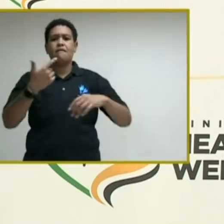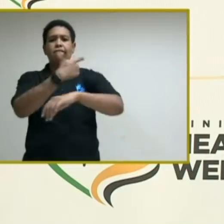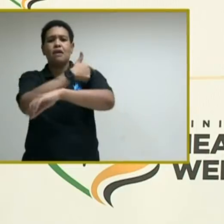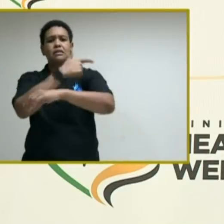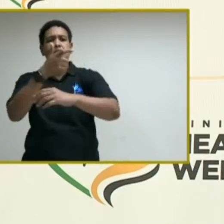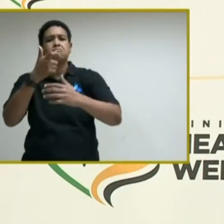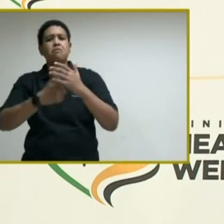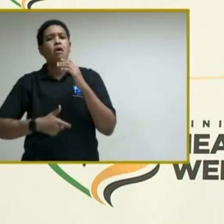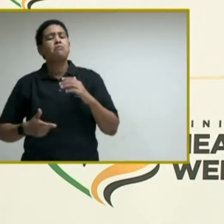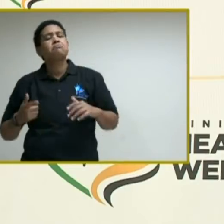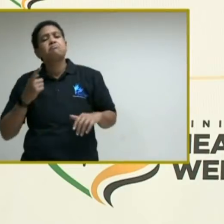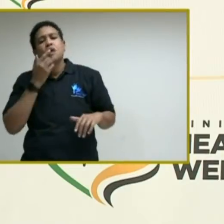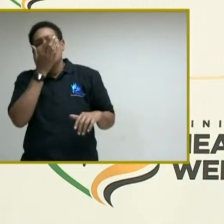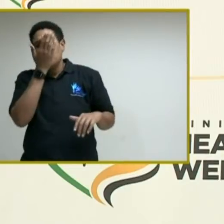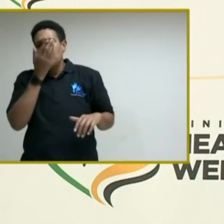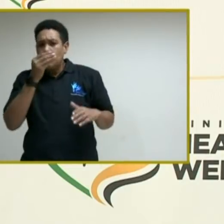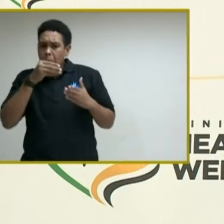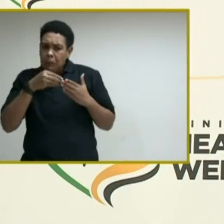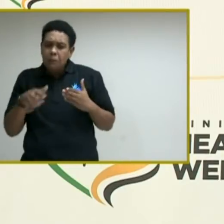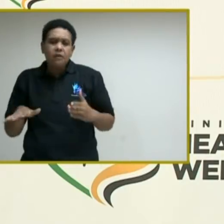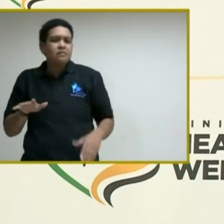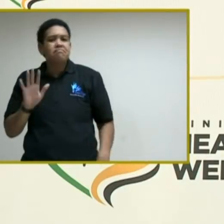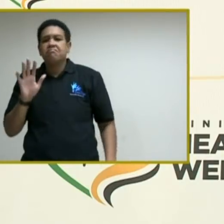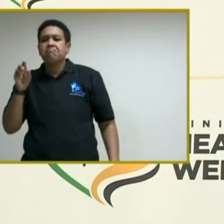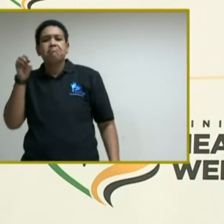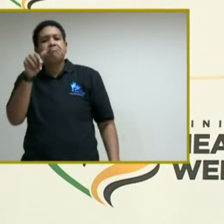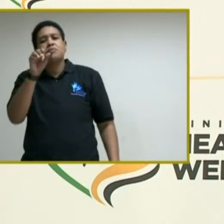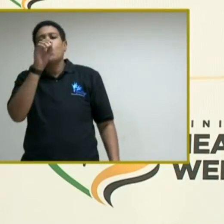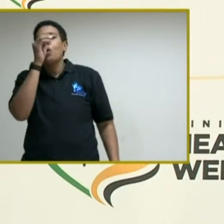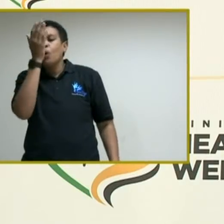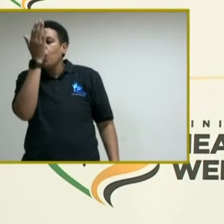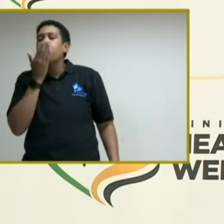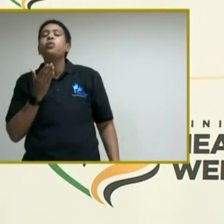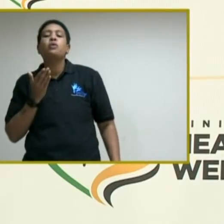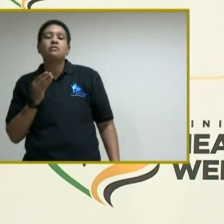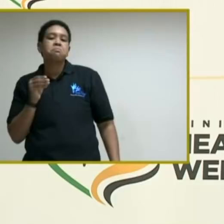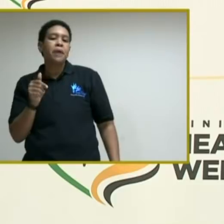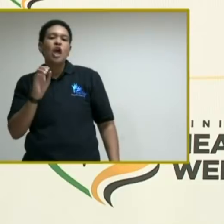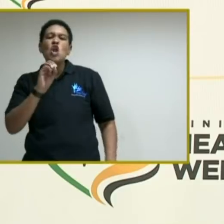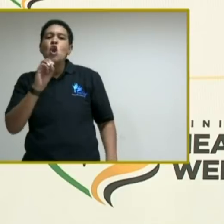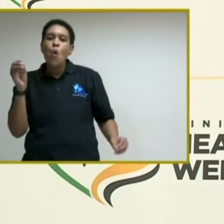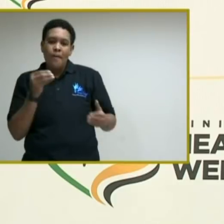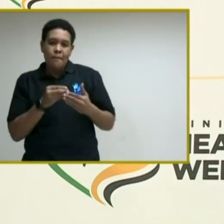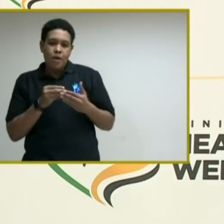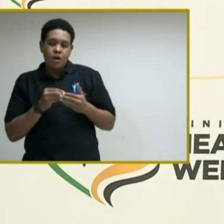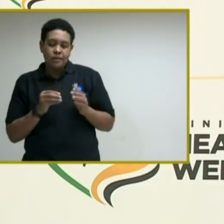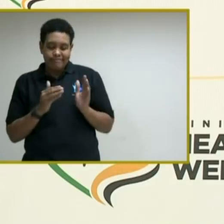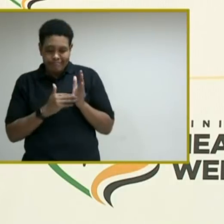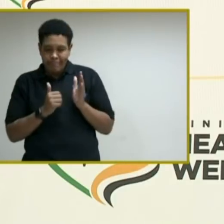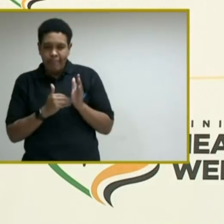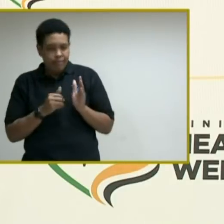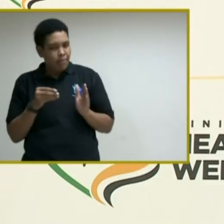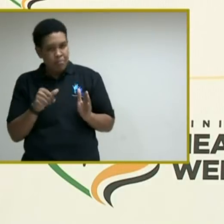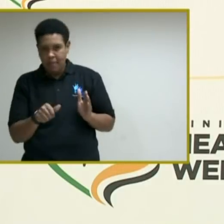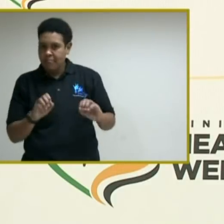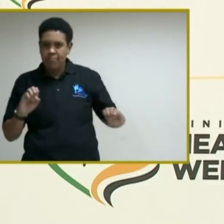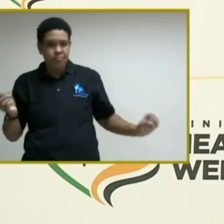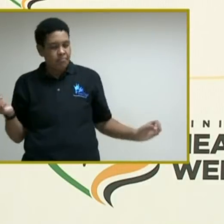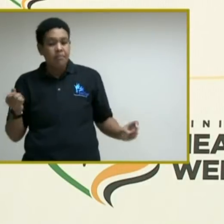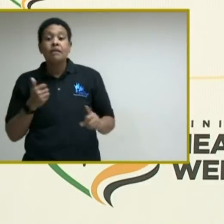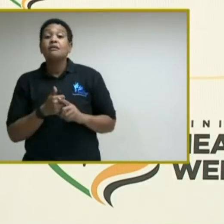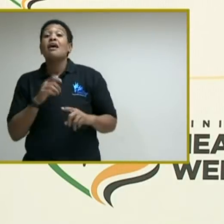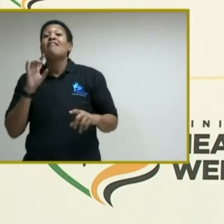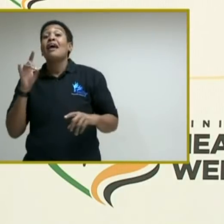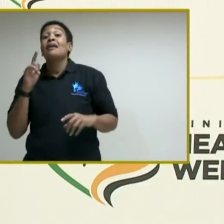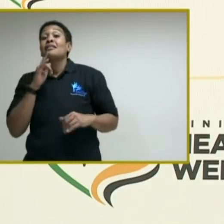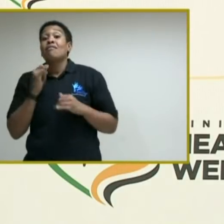you. 8 are in the final, additionally, are in the final stages of the preparation process. So